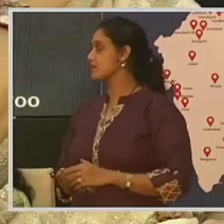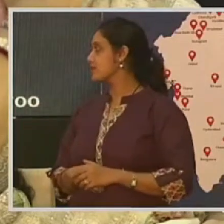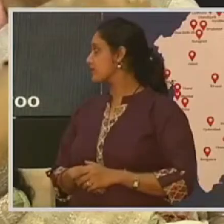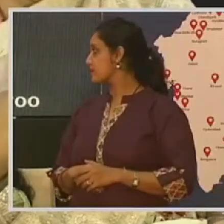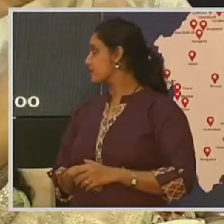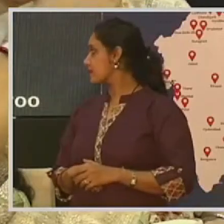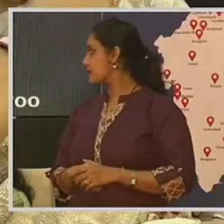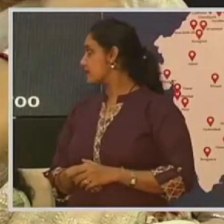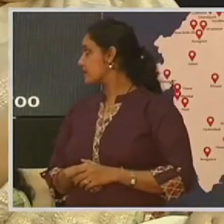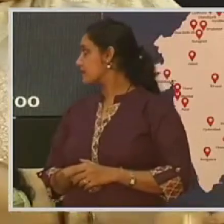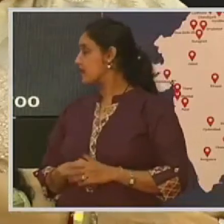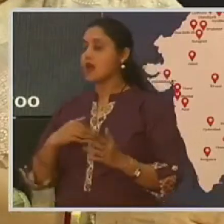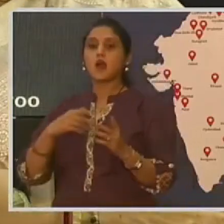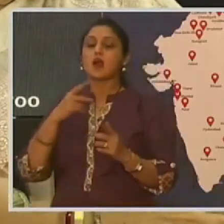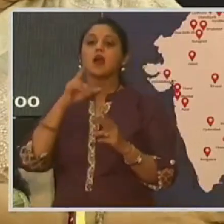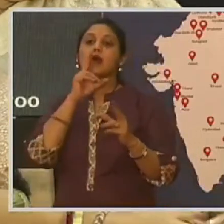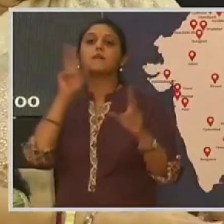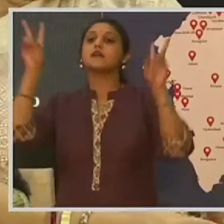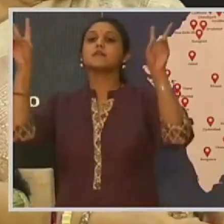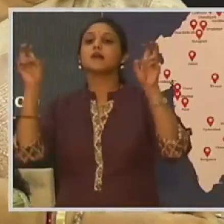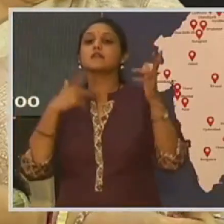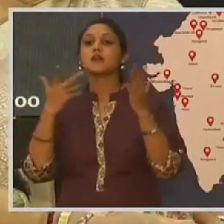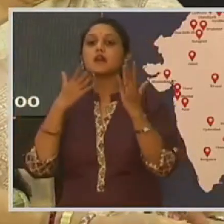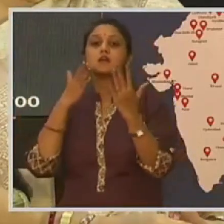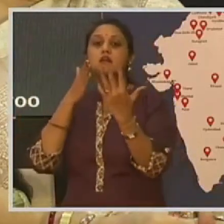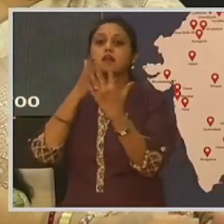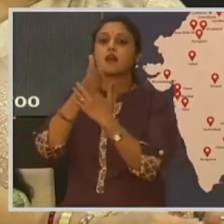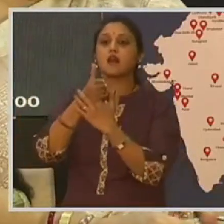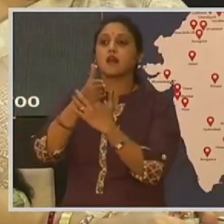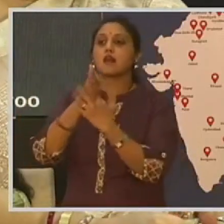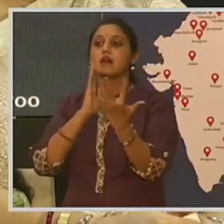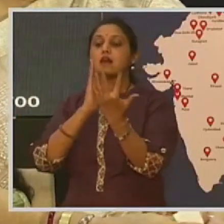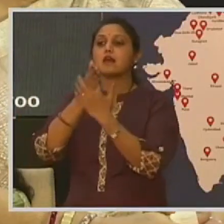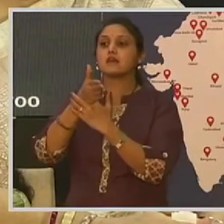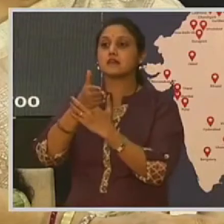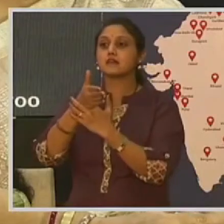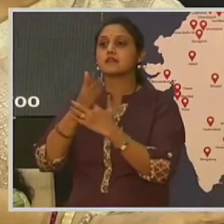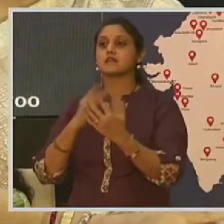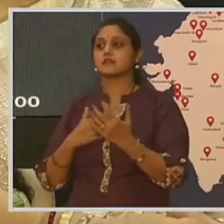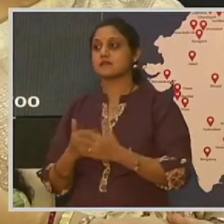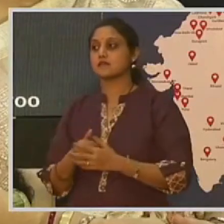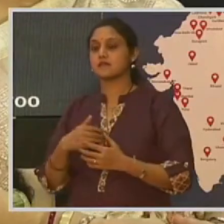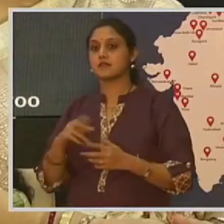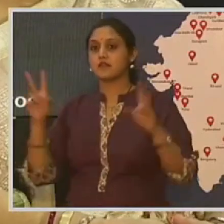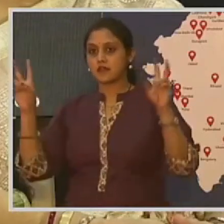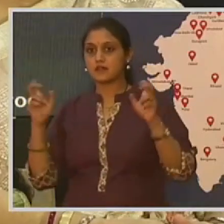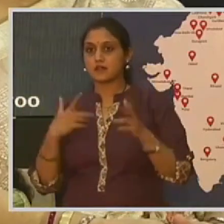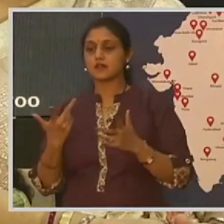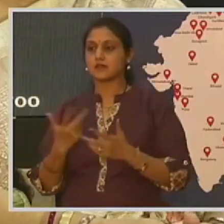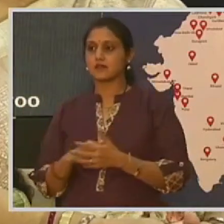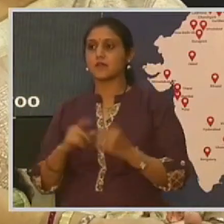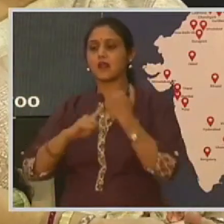So talking about accessibility, my panelists have actually spoken about a lot of points that needs to be